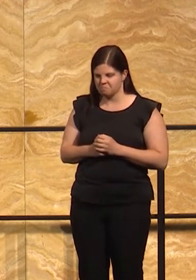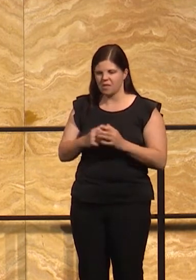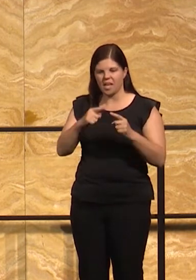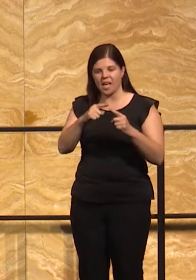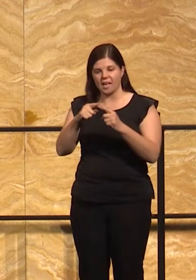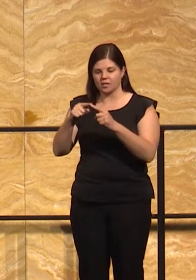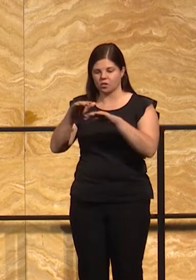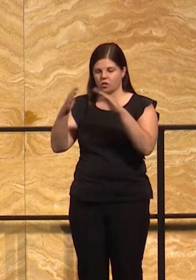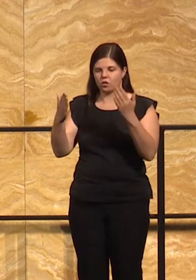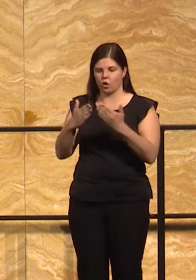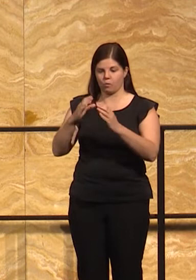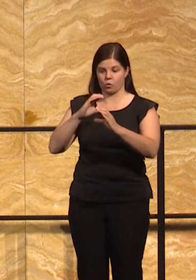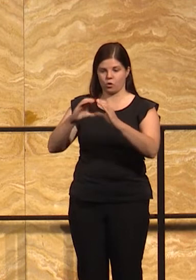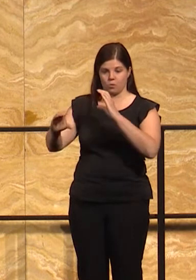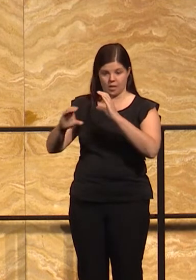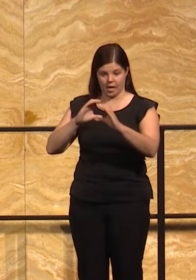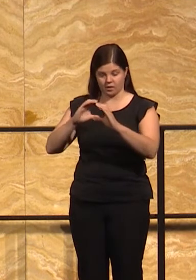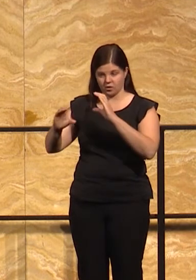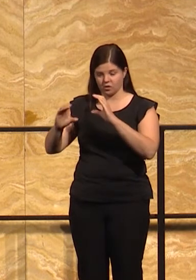global communication,